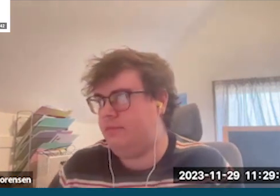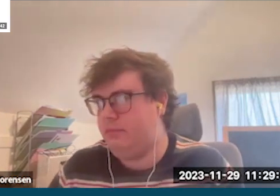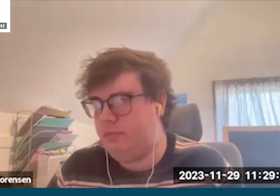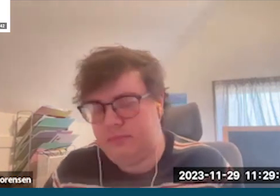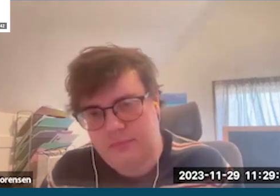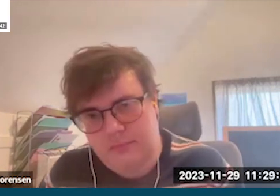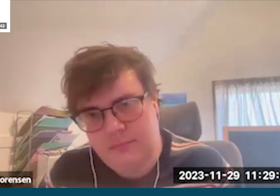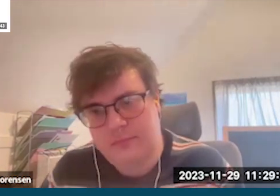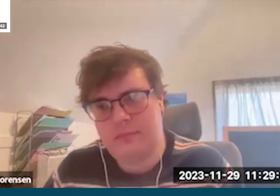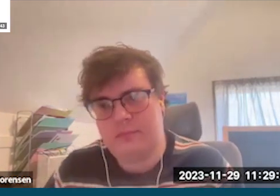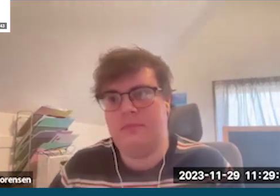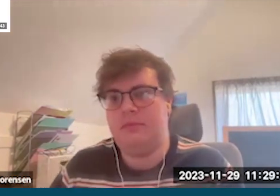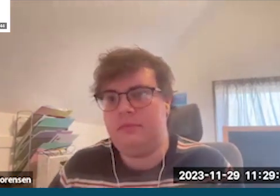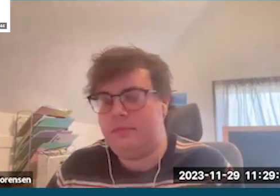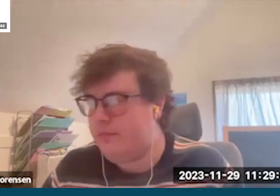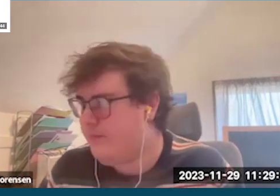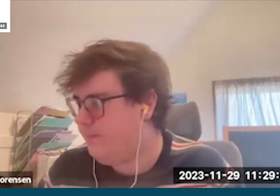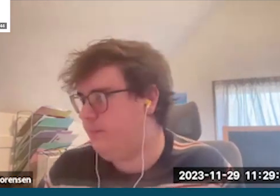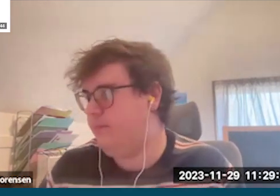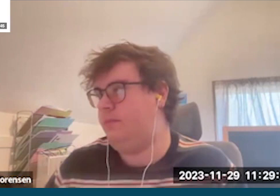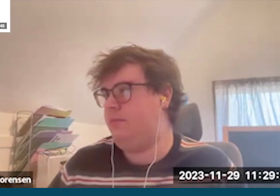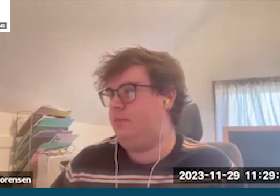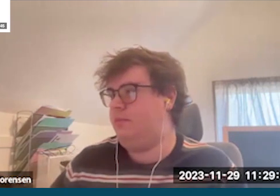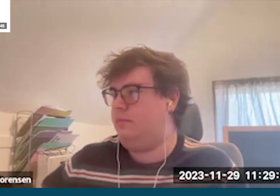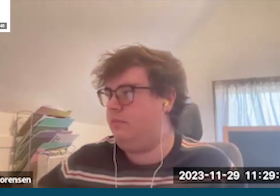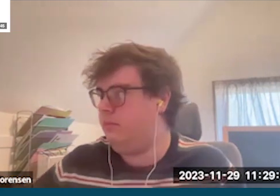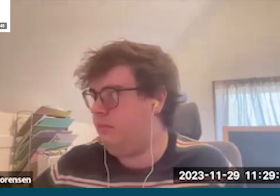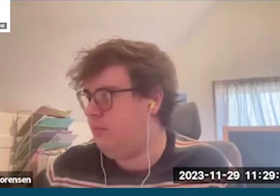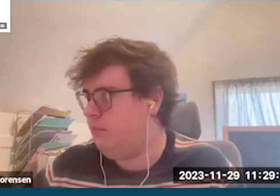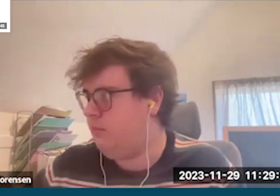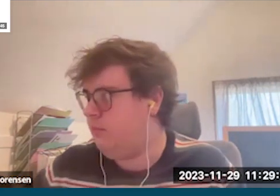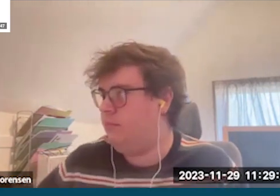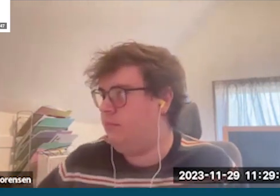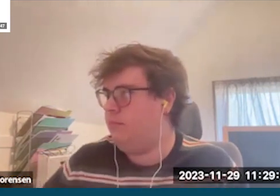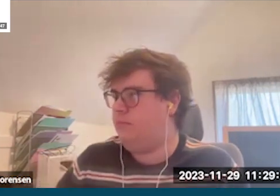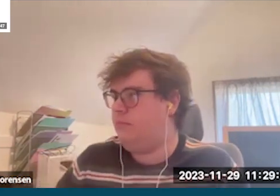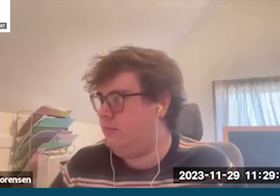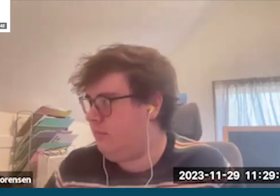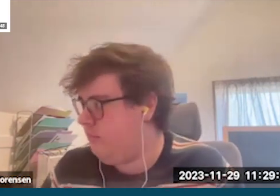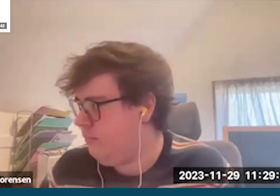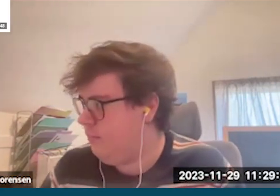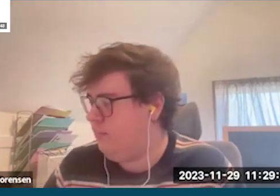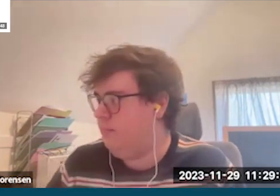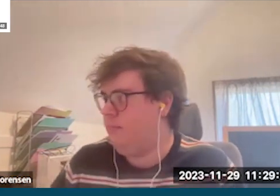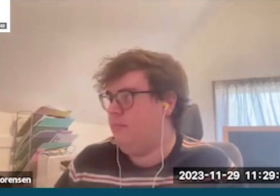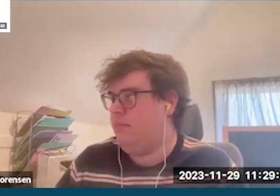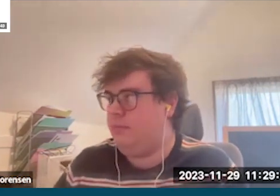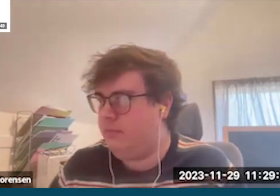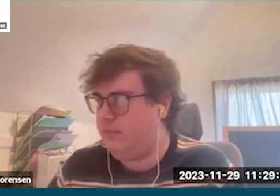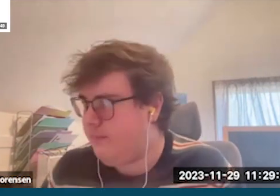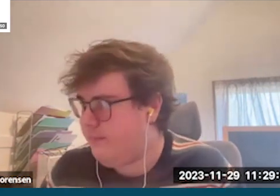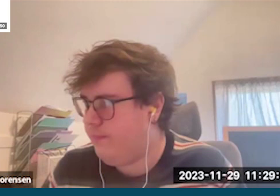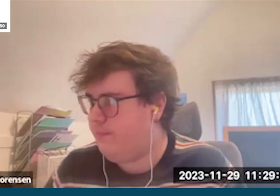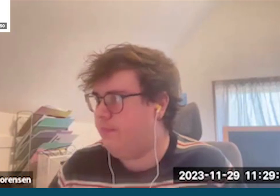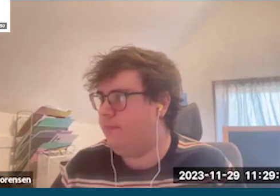board with some words and phrases I can point to. It's important that the provider listens to me and my needs rather than